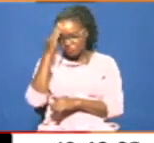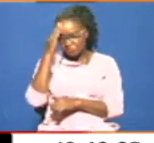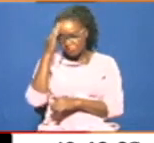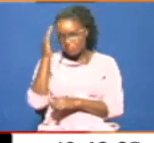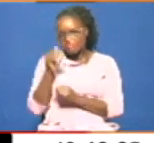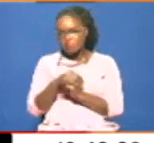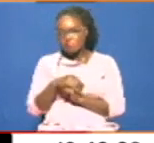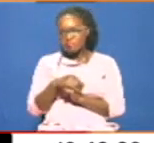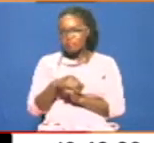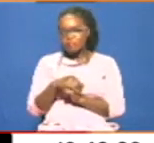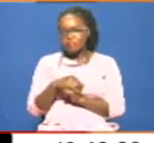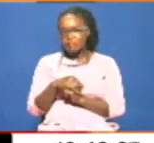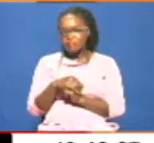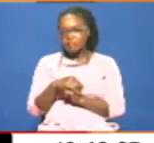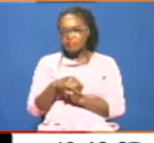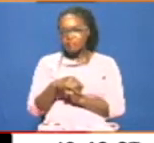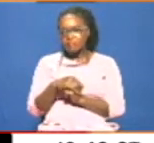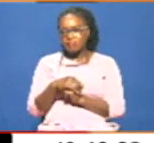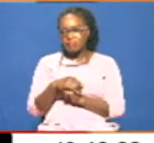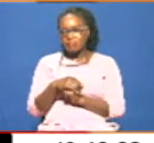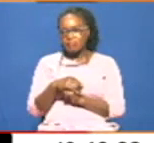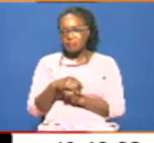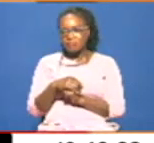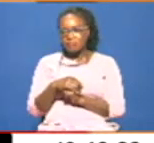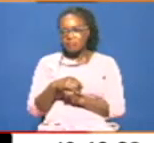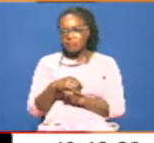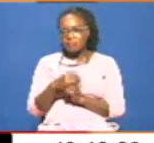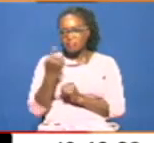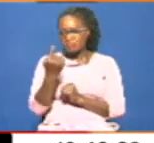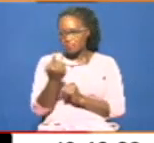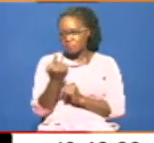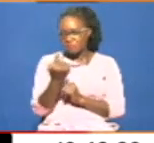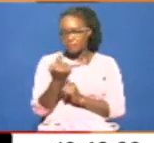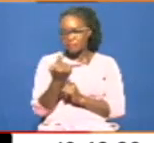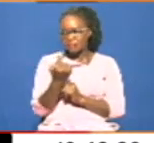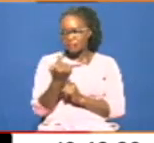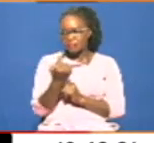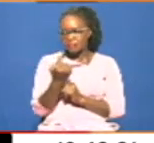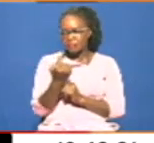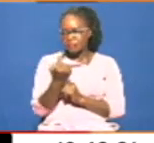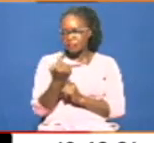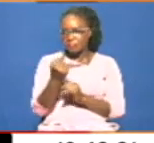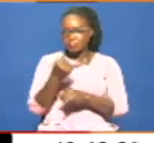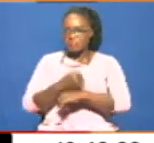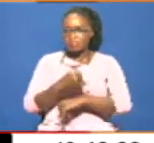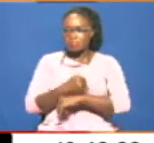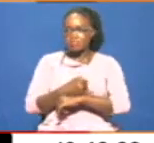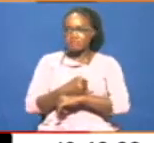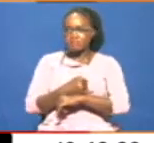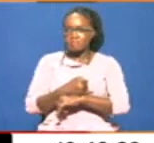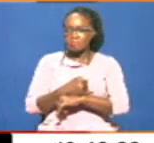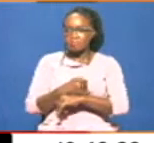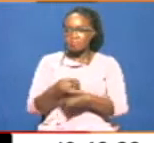with a lot of confidence one microfinance institution that